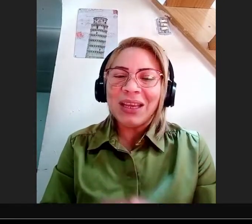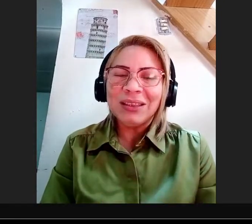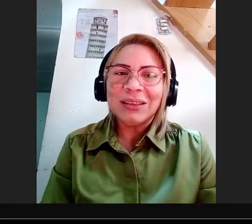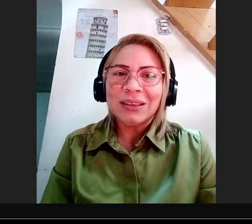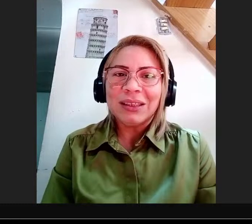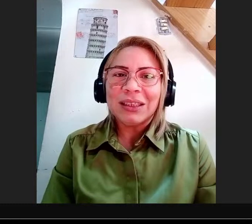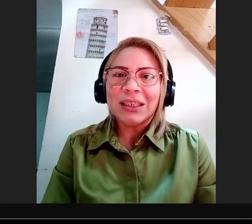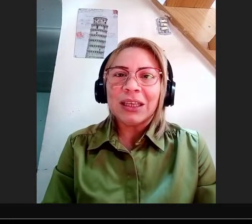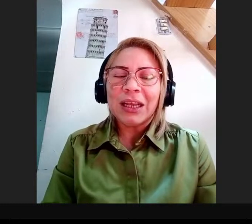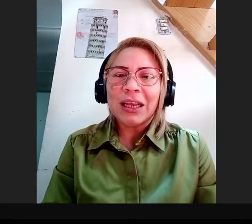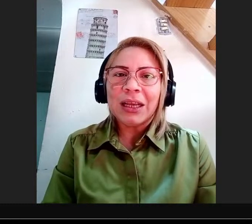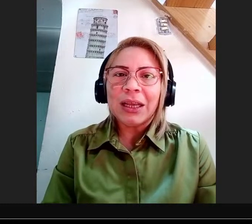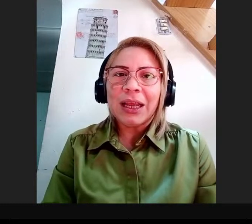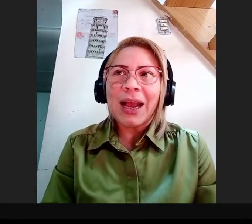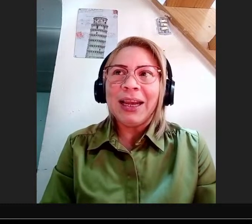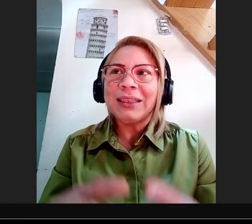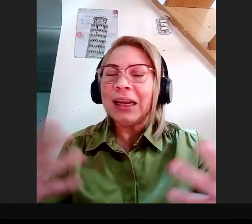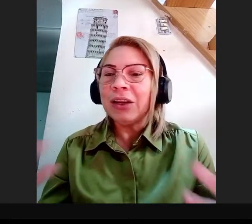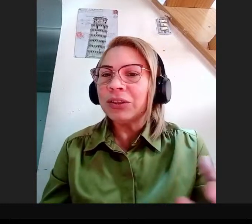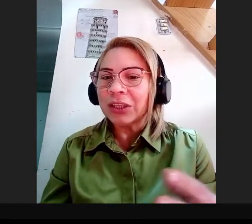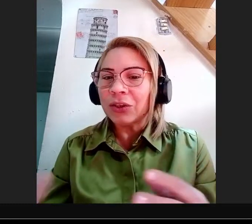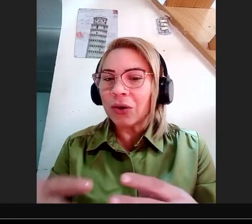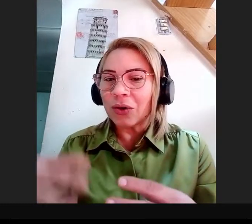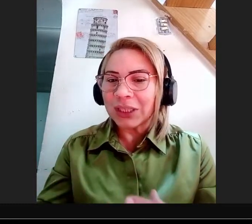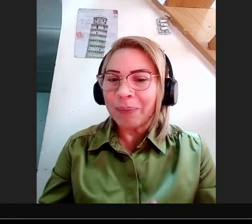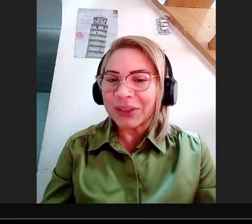Not only because of that, but